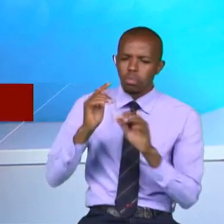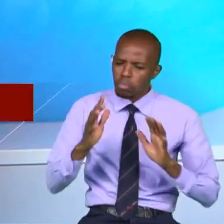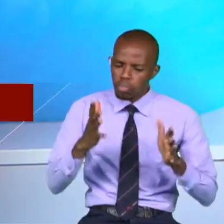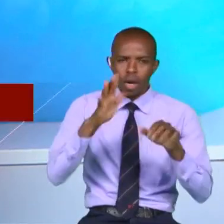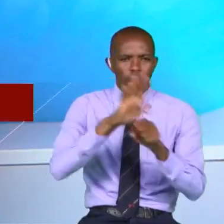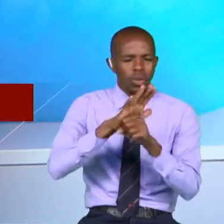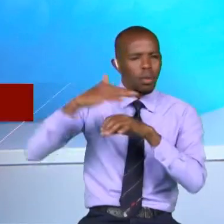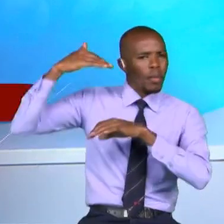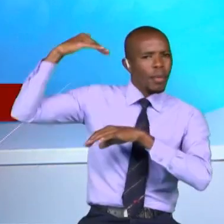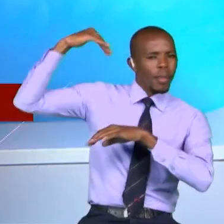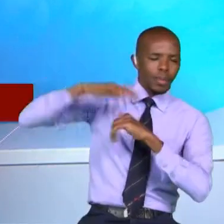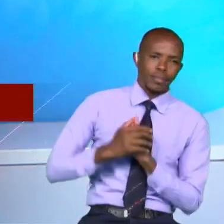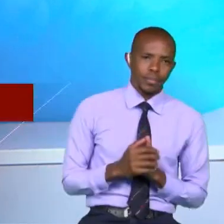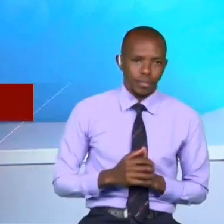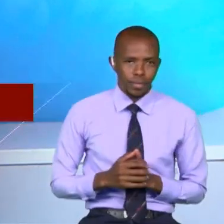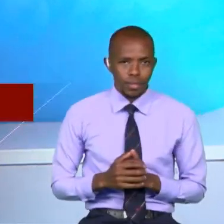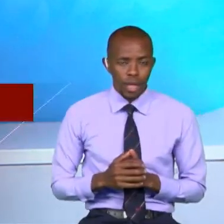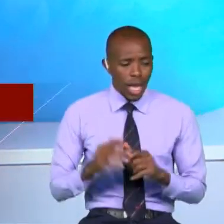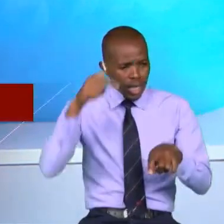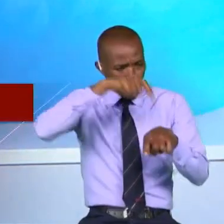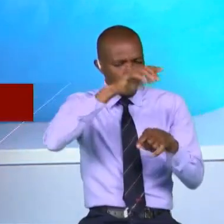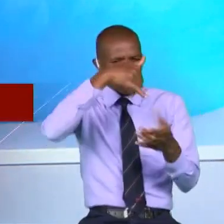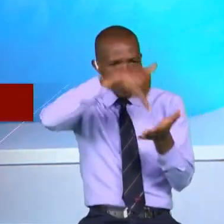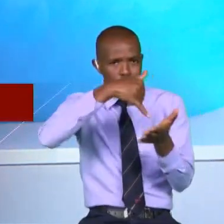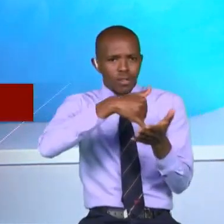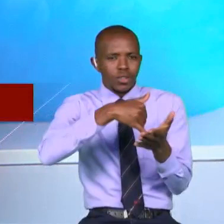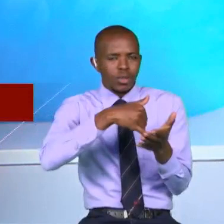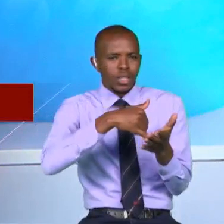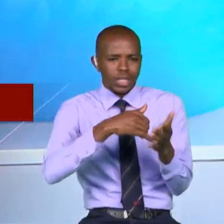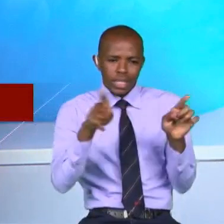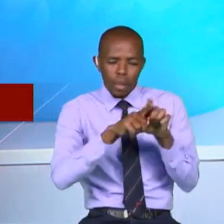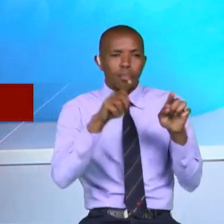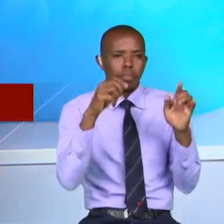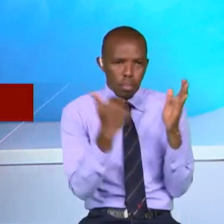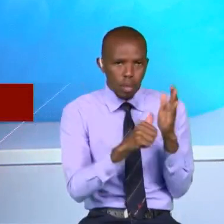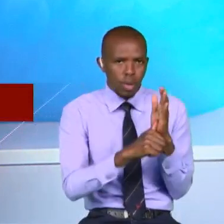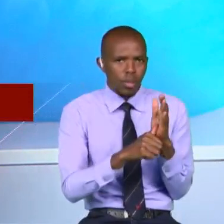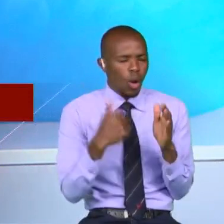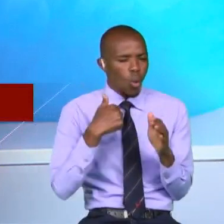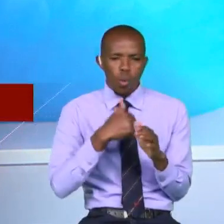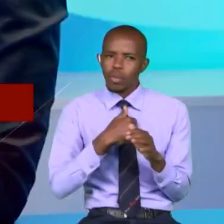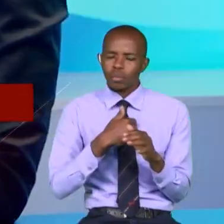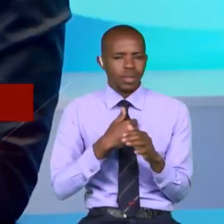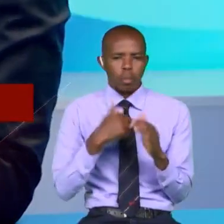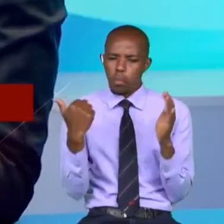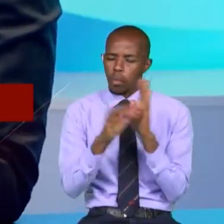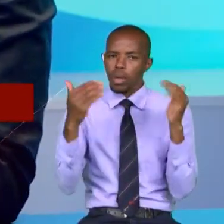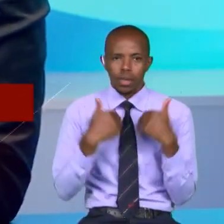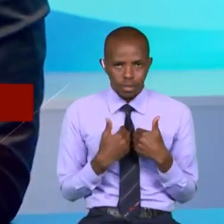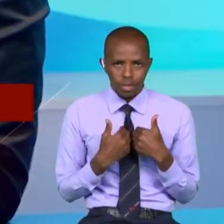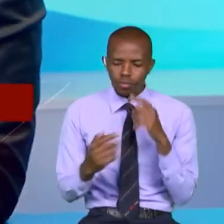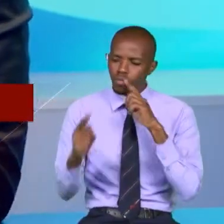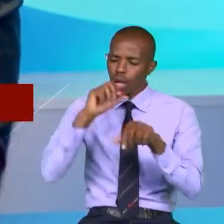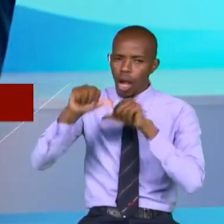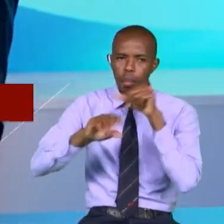loudly back then. Mm. So until you get that consistency from our leaders, we might be in this for a while. Let's talk